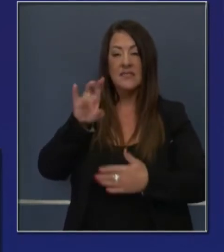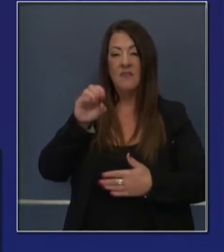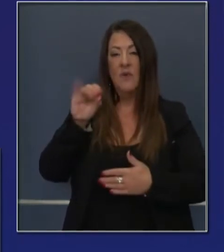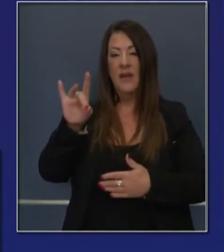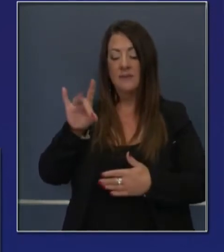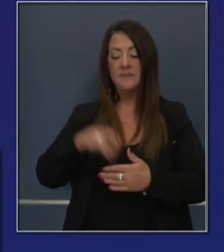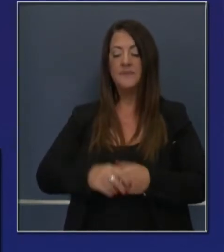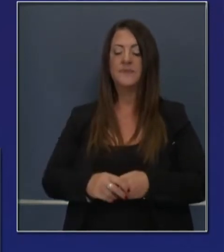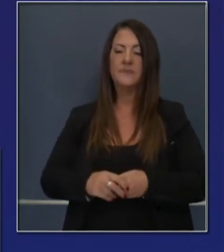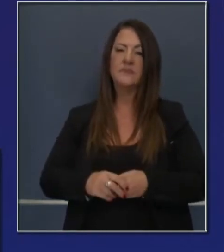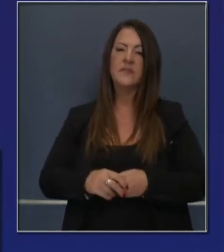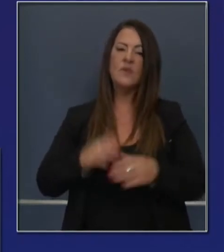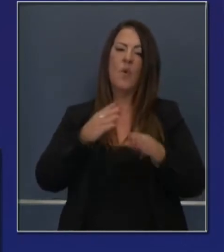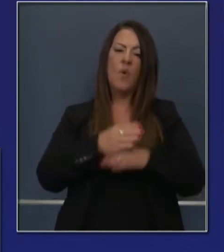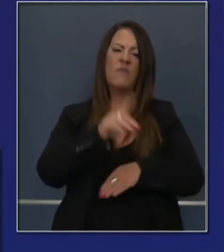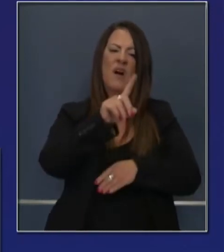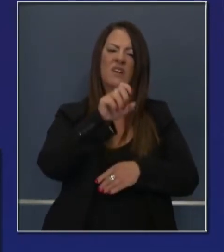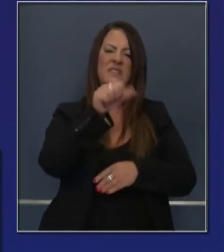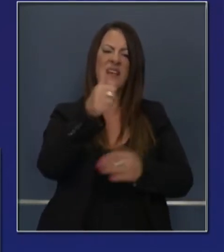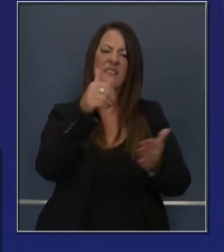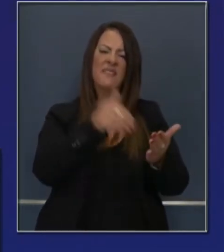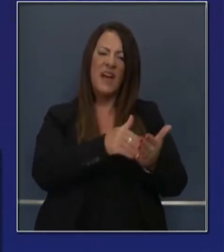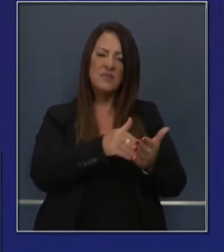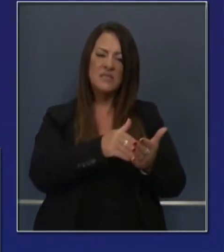110,000 tests, some